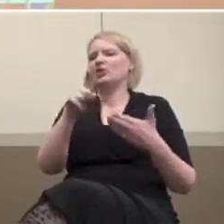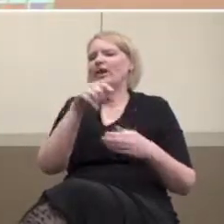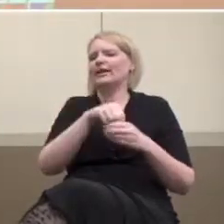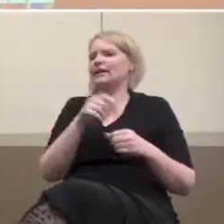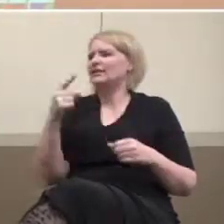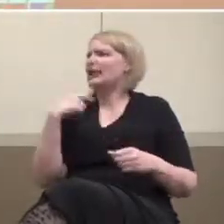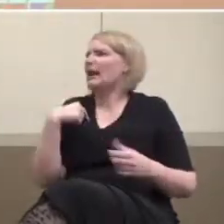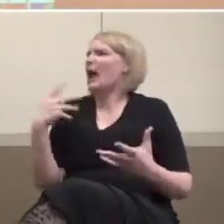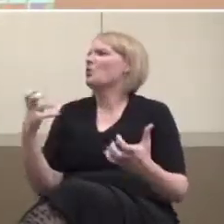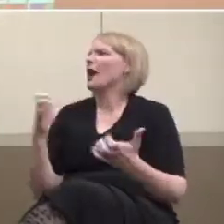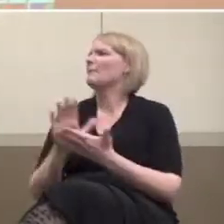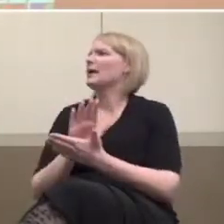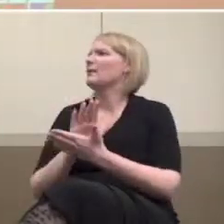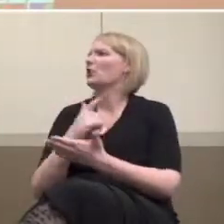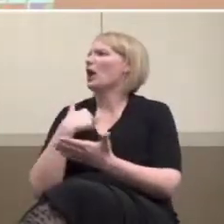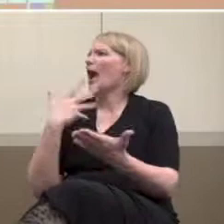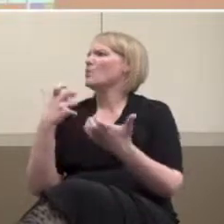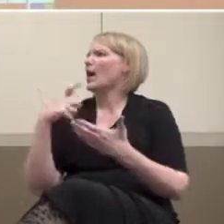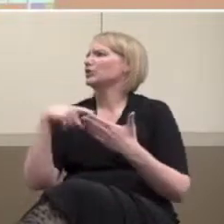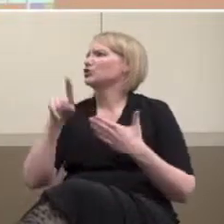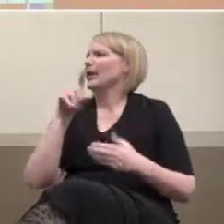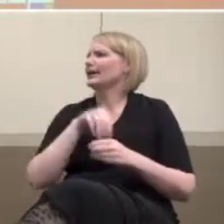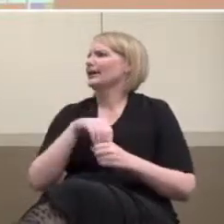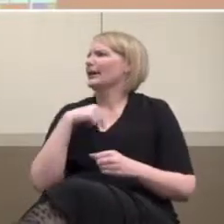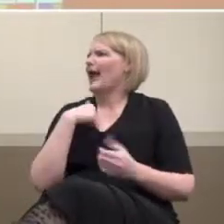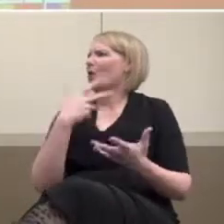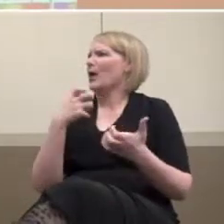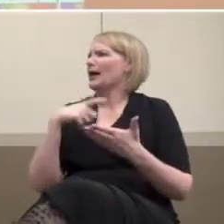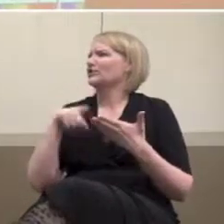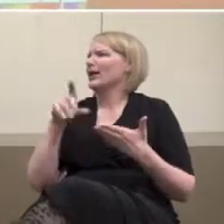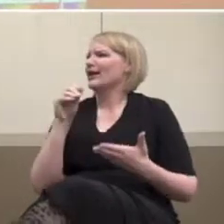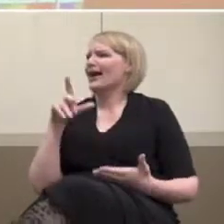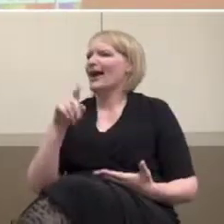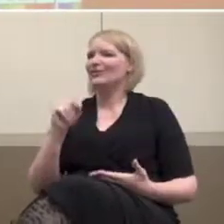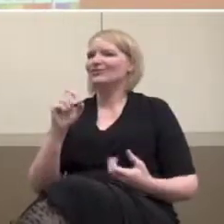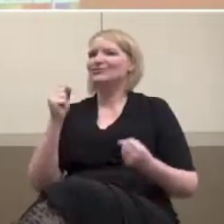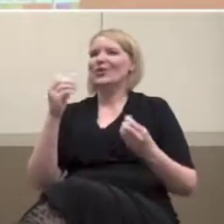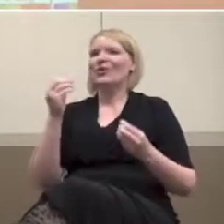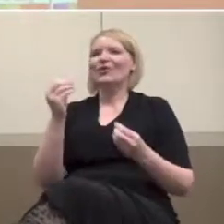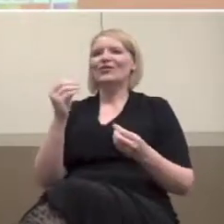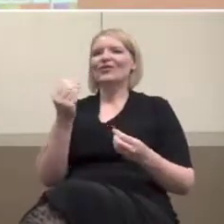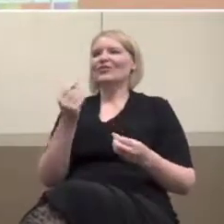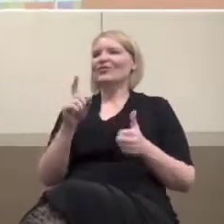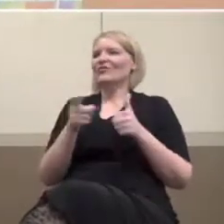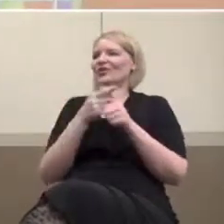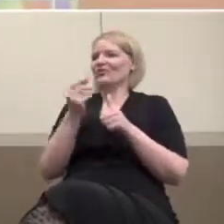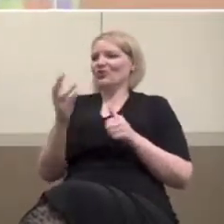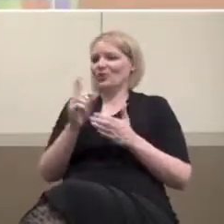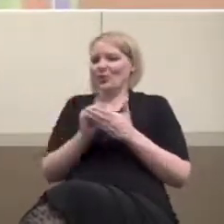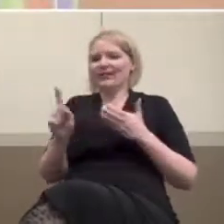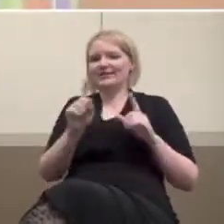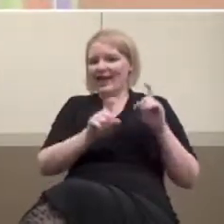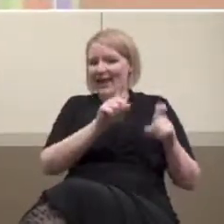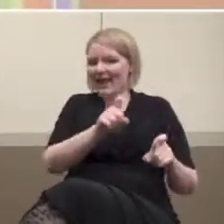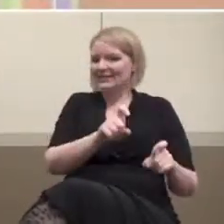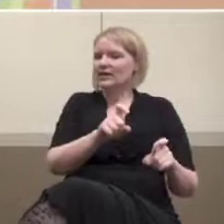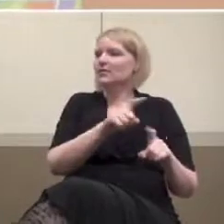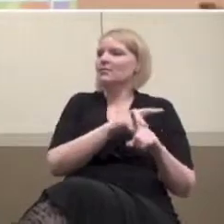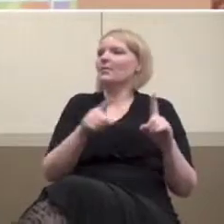one of those papers. I want to check in, I want to check out. So for the first couple weeks, it's like, did you check in, did you check out? And now, you